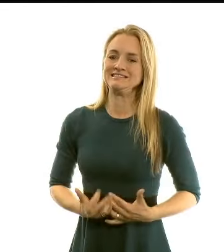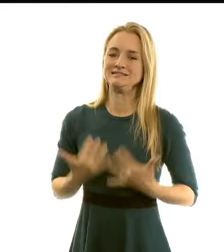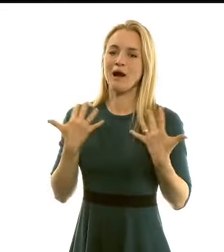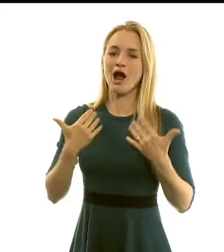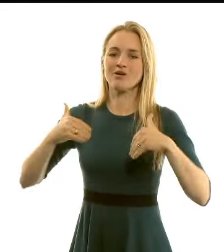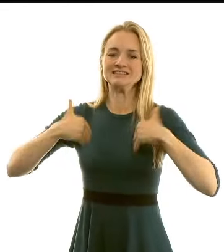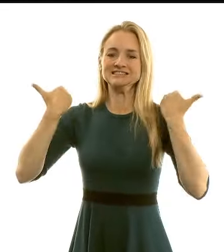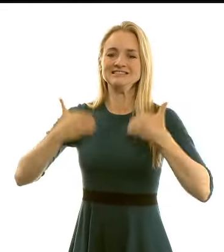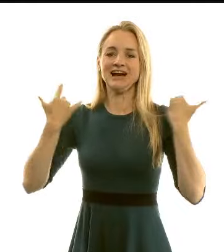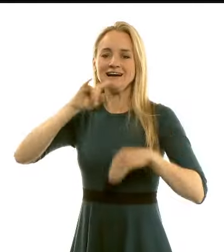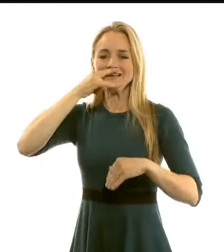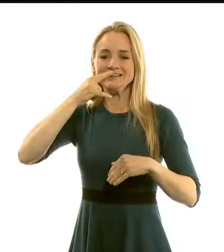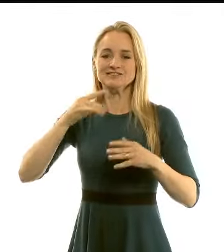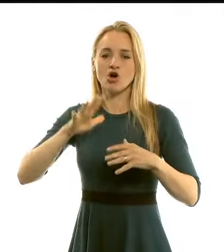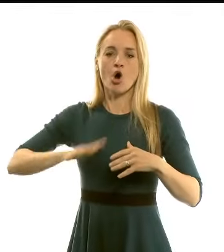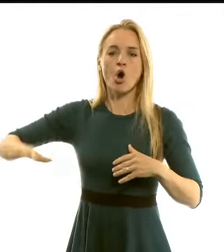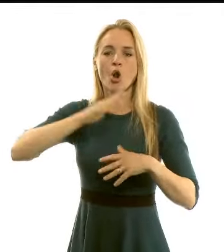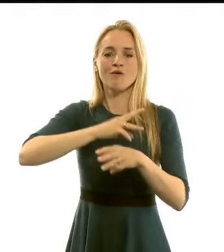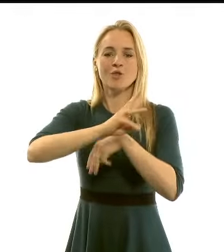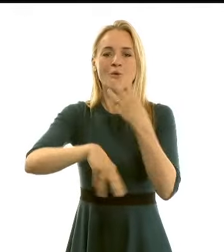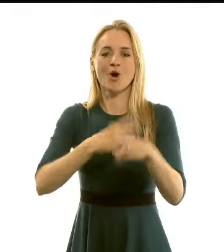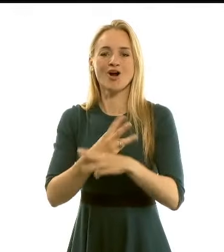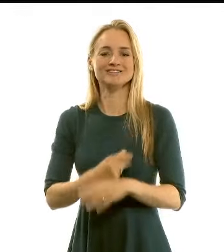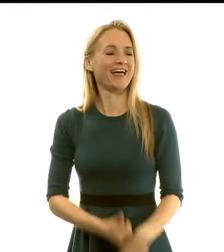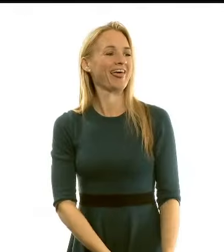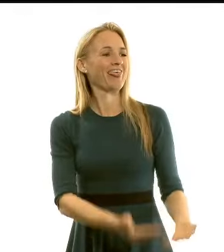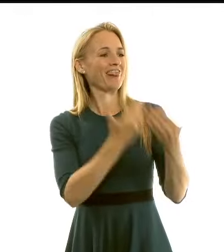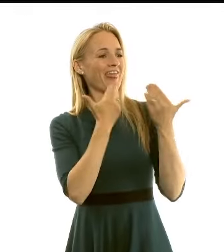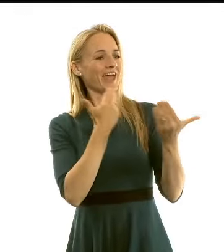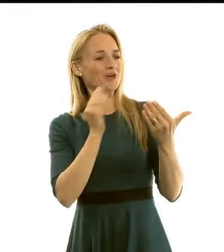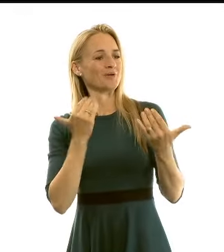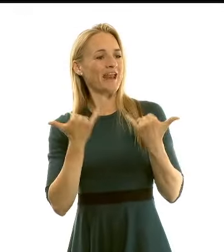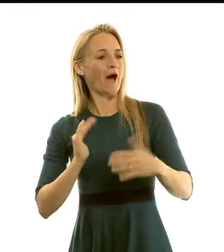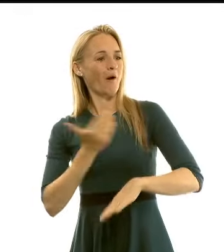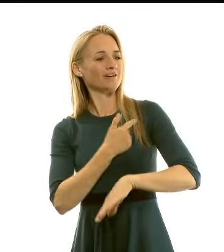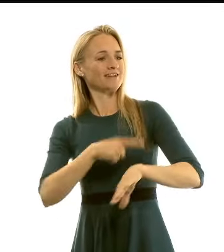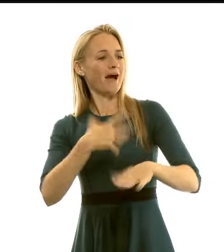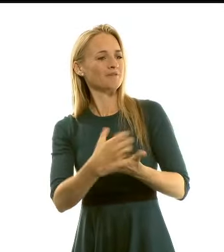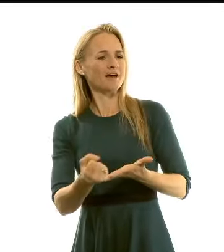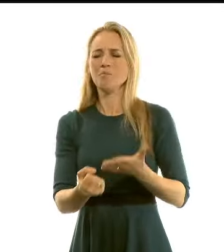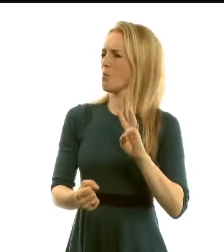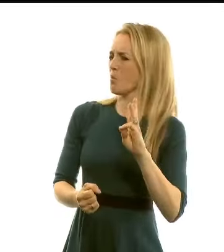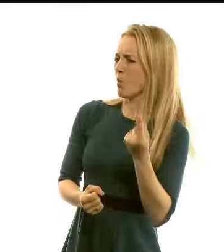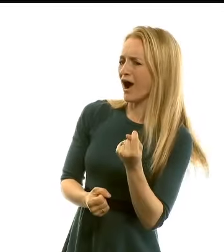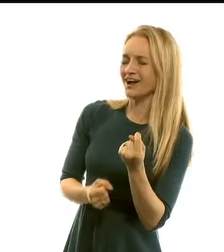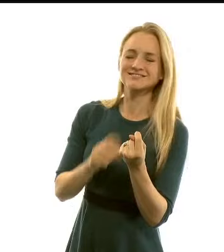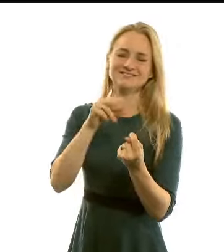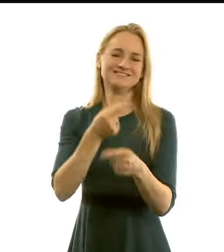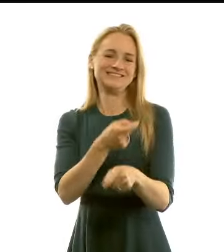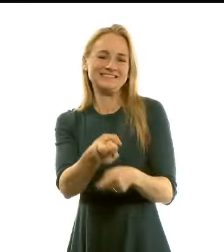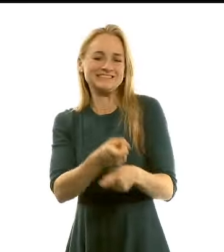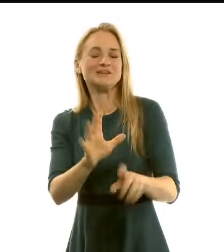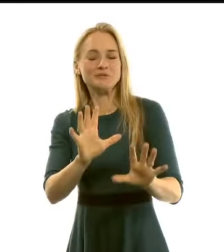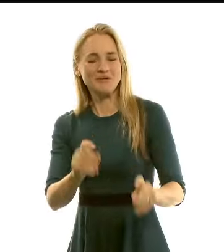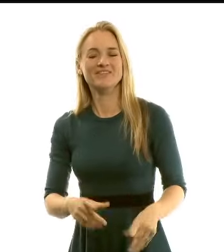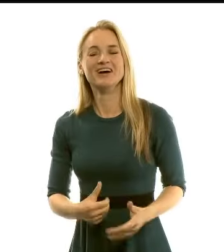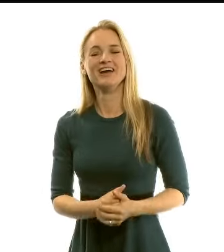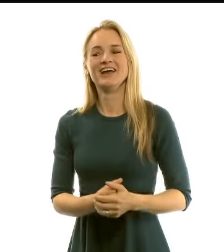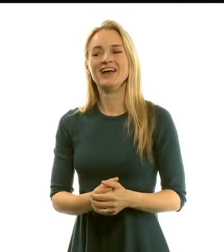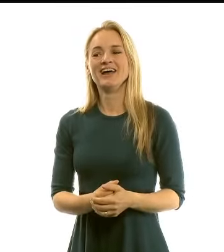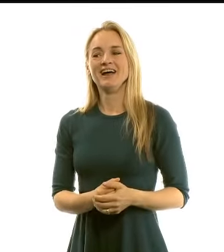you so much. Well, that's all we have time for. What the? I'm just playing. Could you hold that, please, Joel? Please make some noise for the real